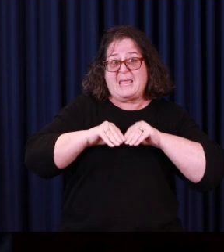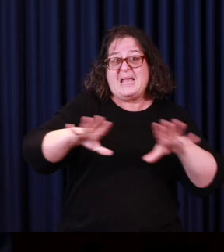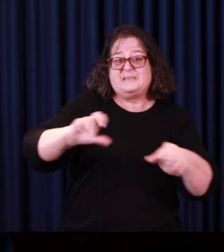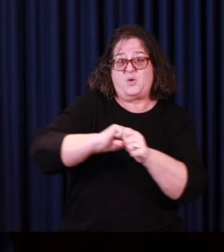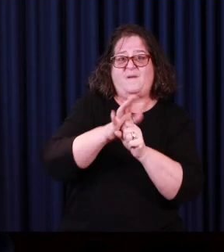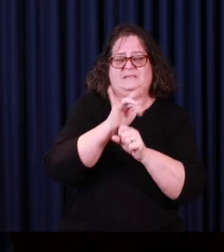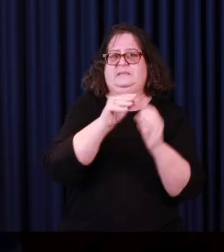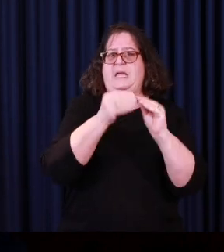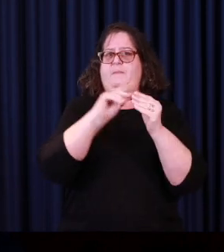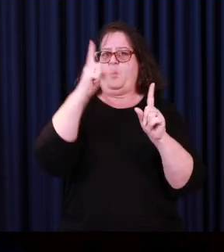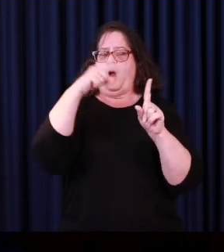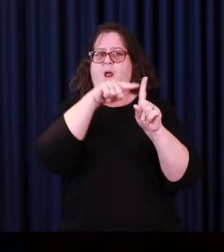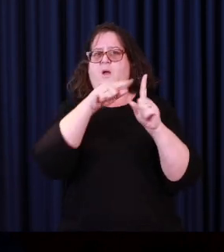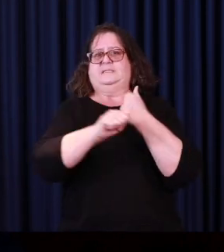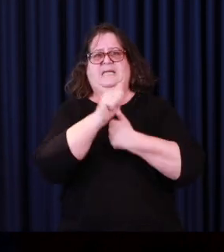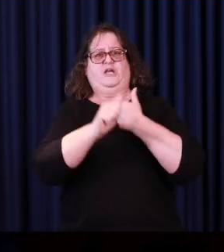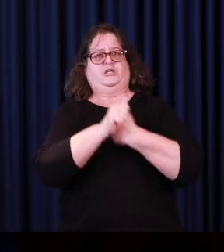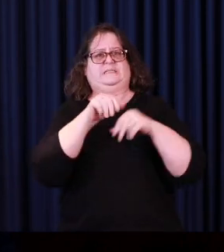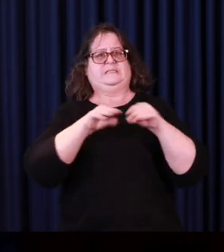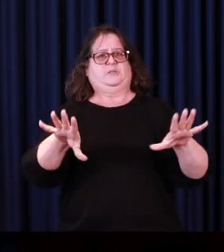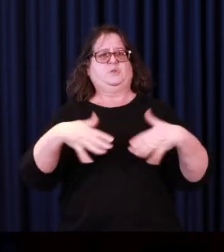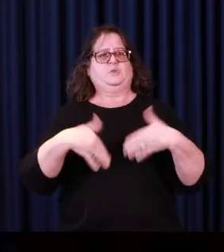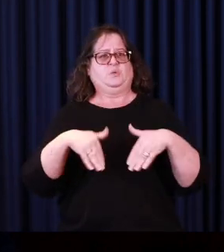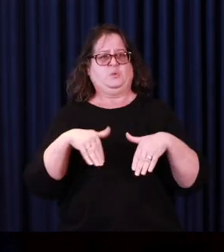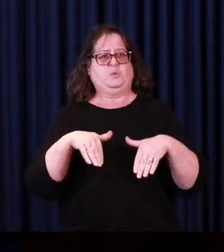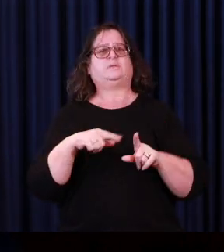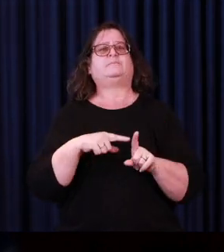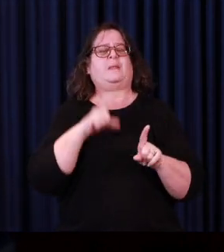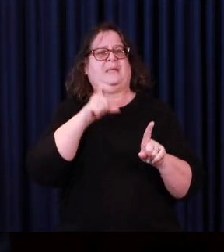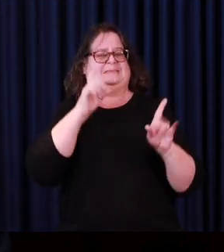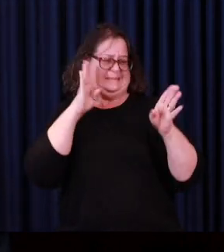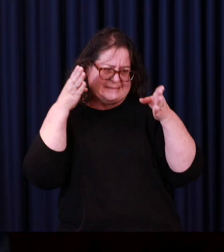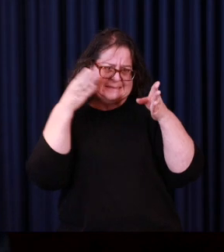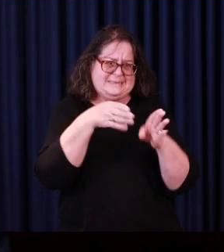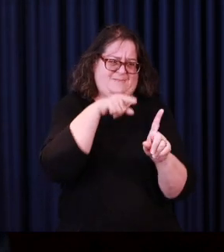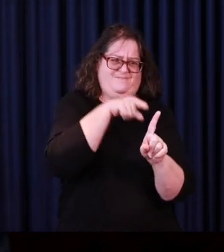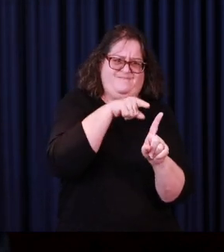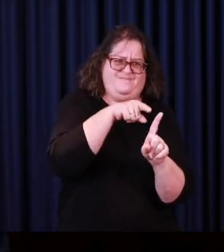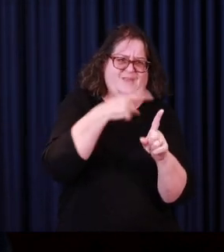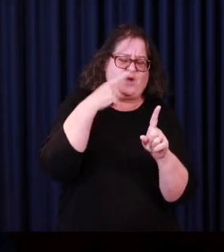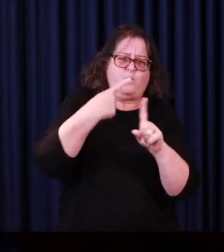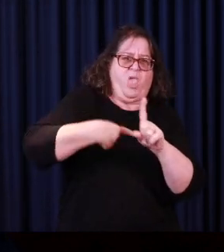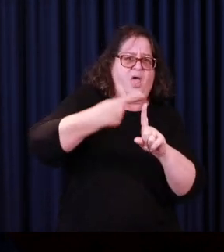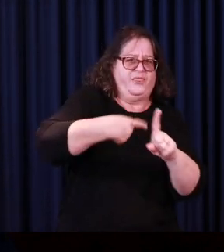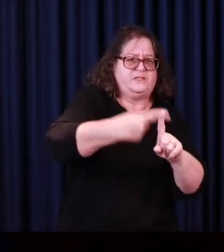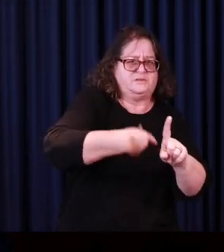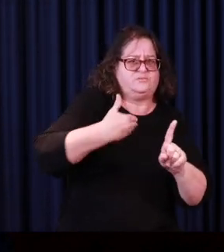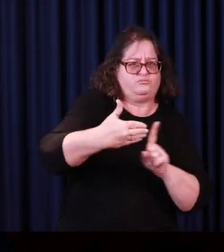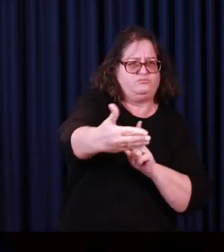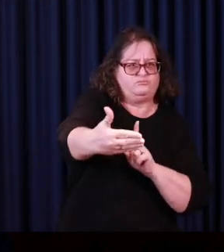we face, and it will require vigilant attention for months to come. The risk is